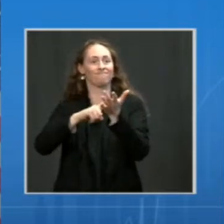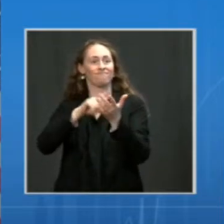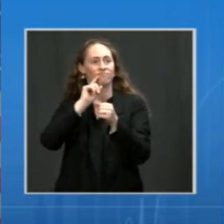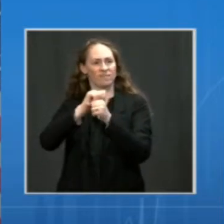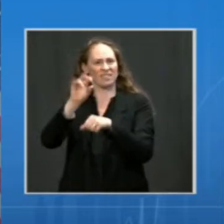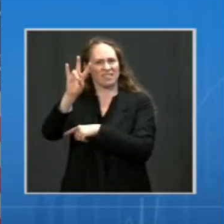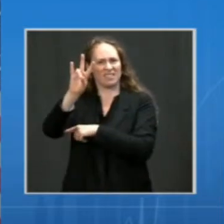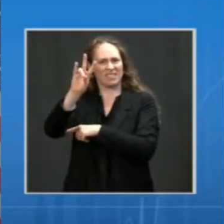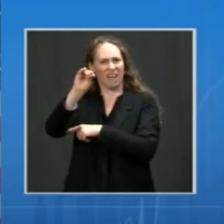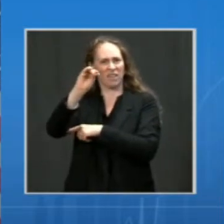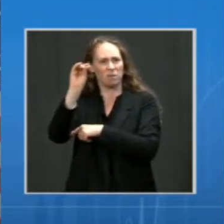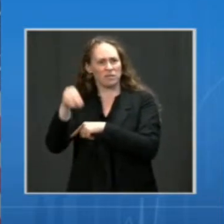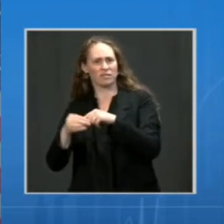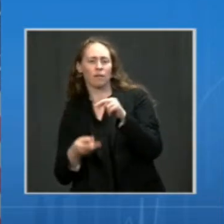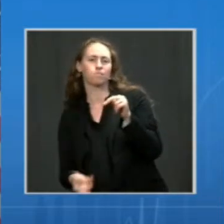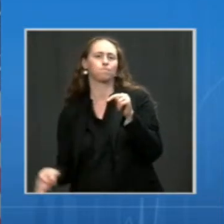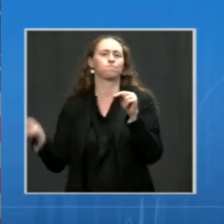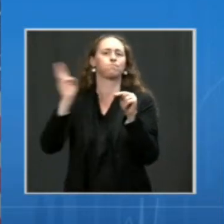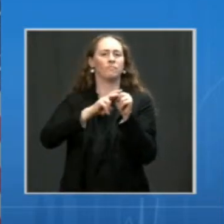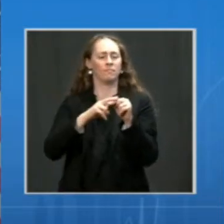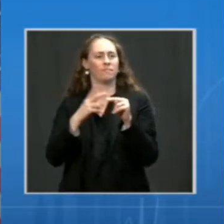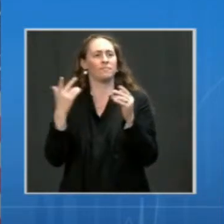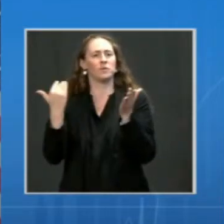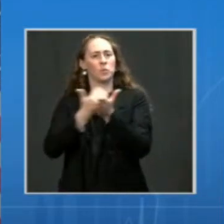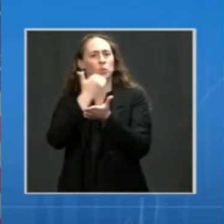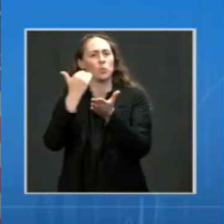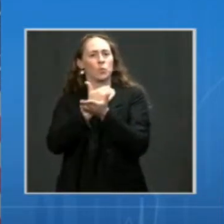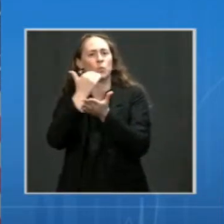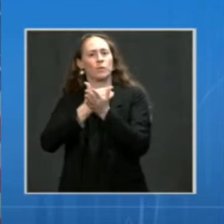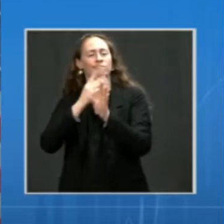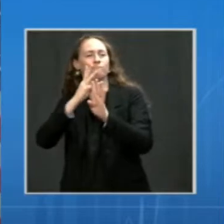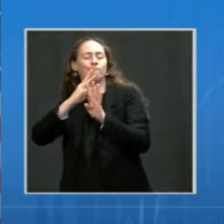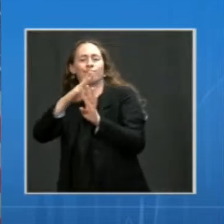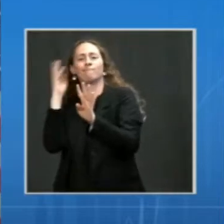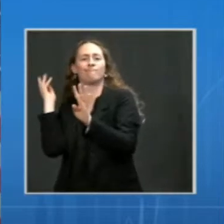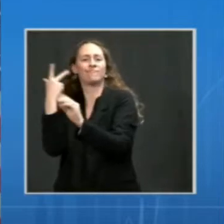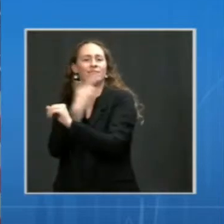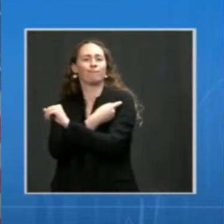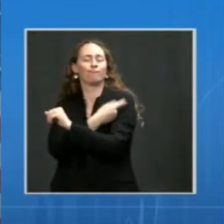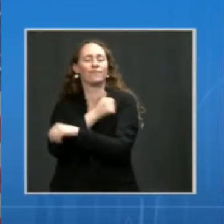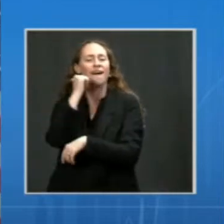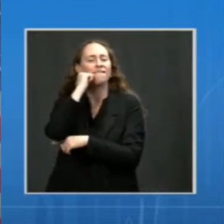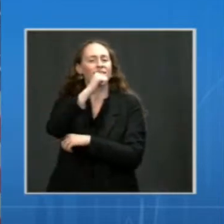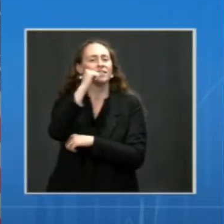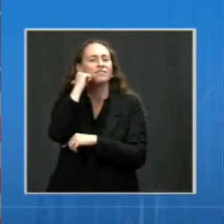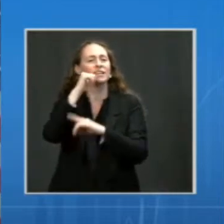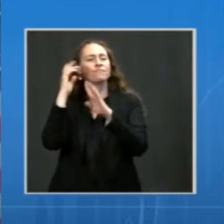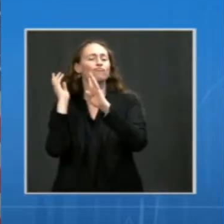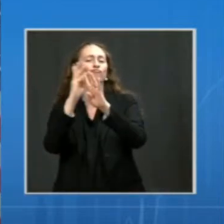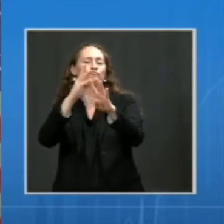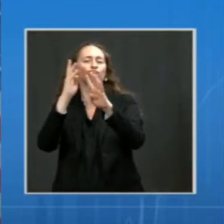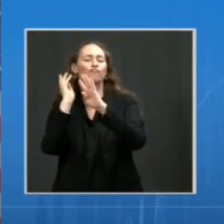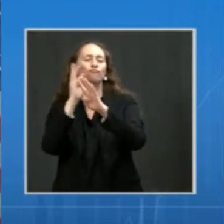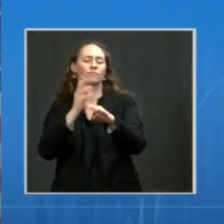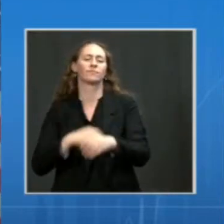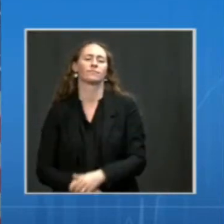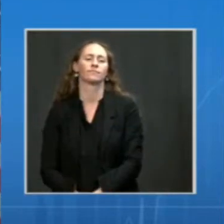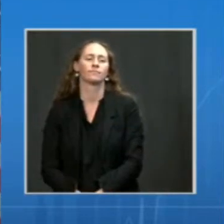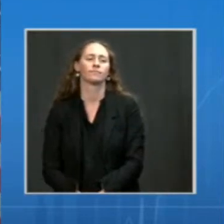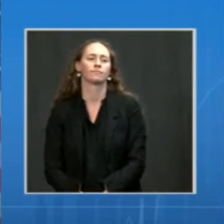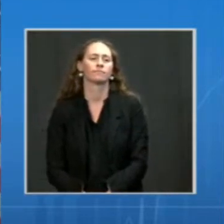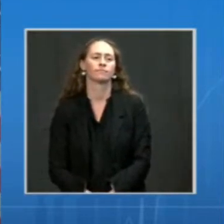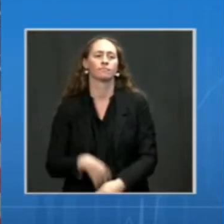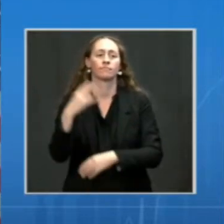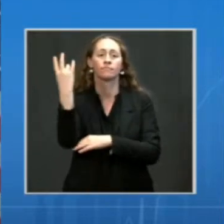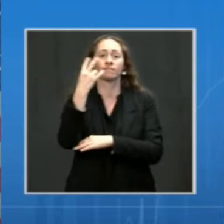Sweet Thang, and Chief Boris, putting us at 40. Wow. Now, I said I had a game to